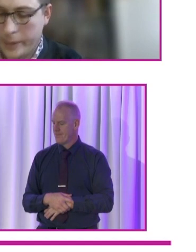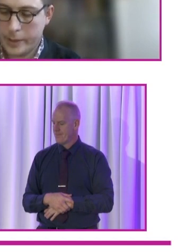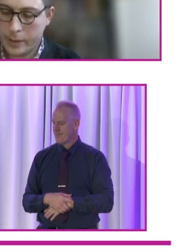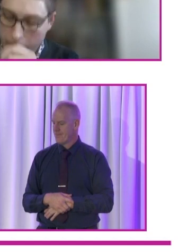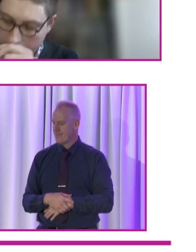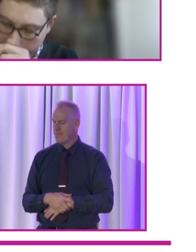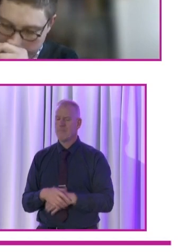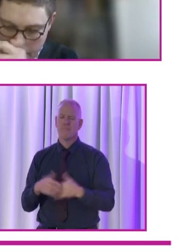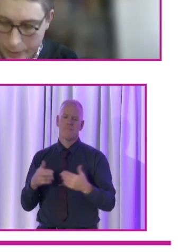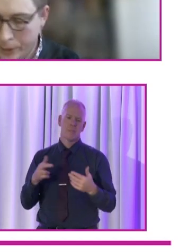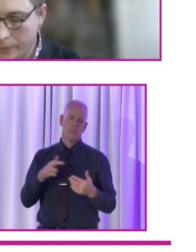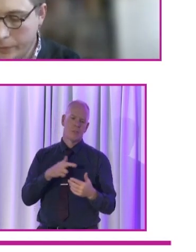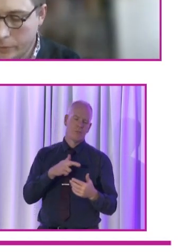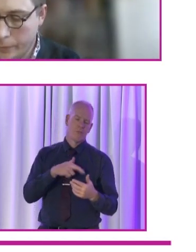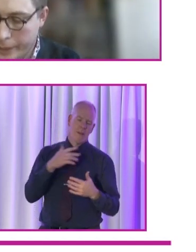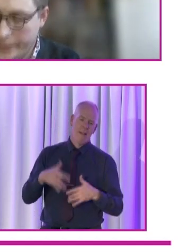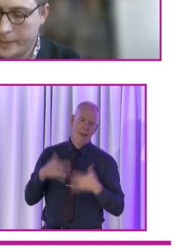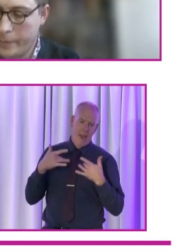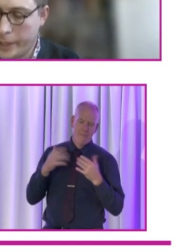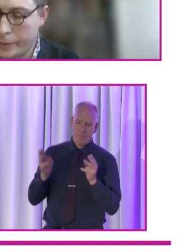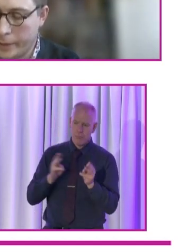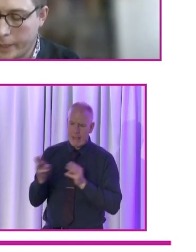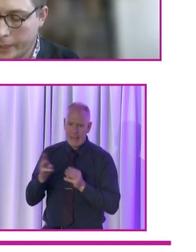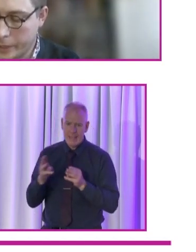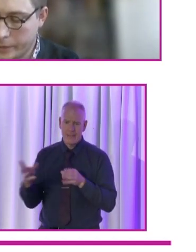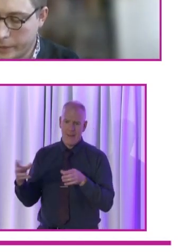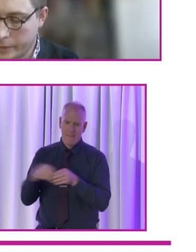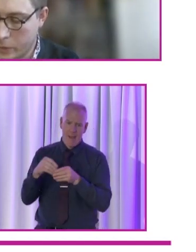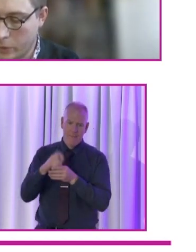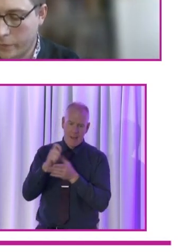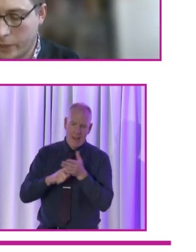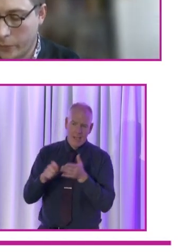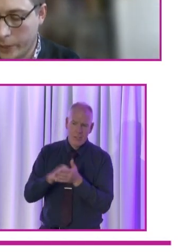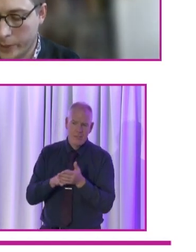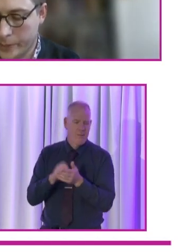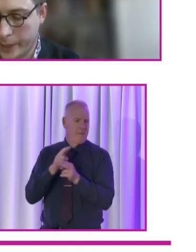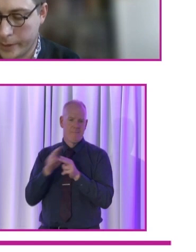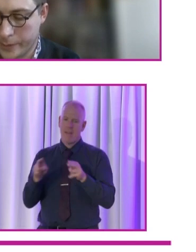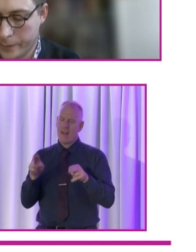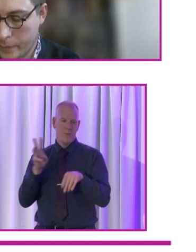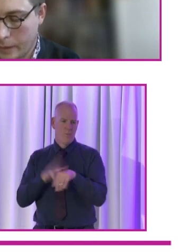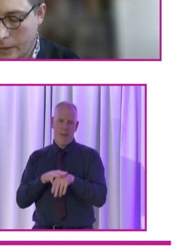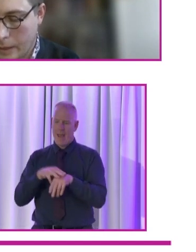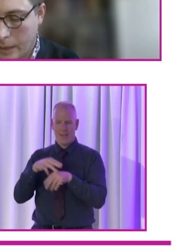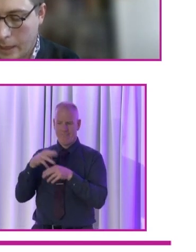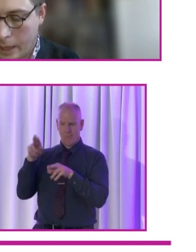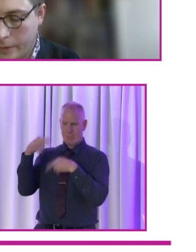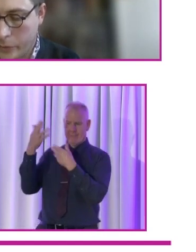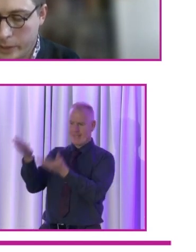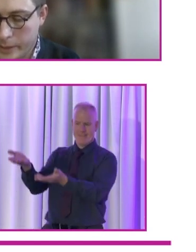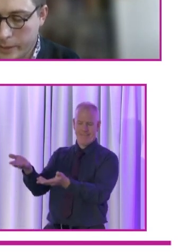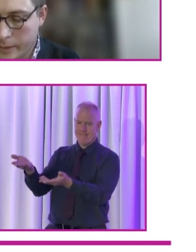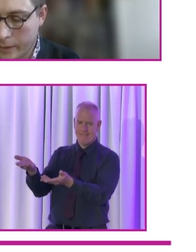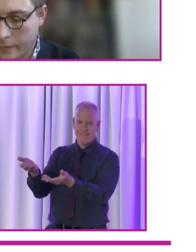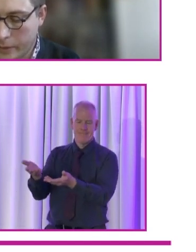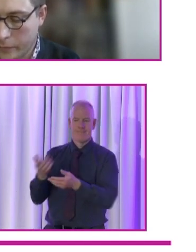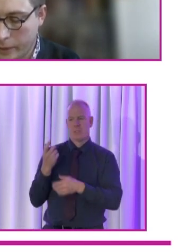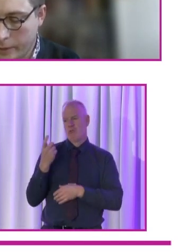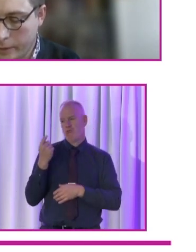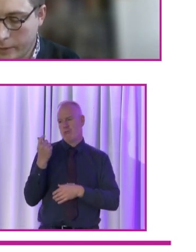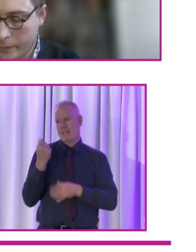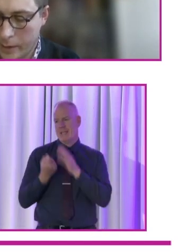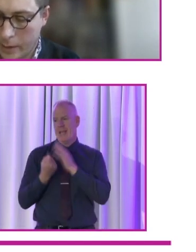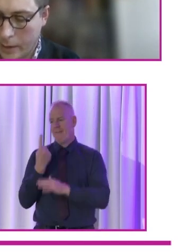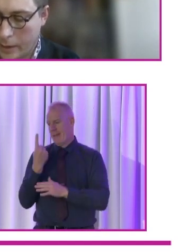In practice, the right of disabled people to participate in elections is not very well respected. At the recent event